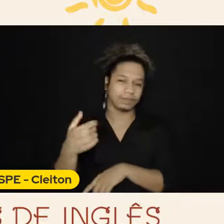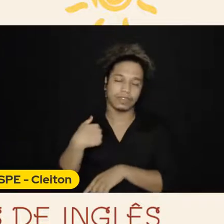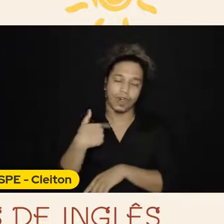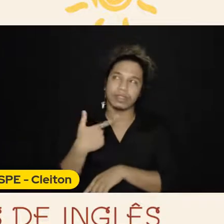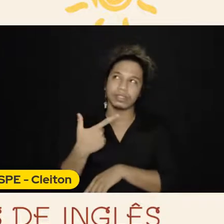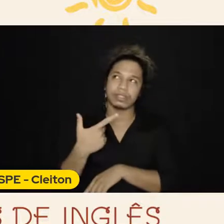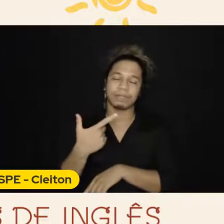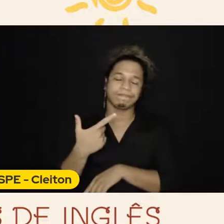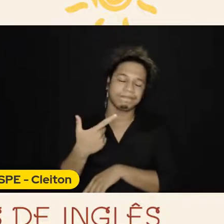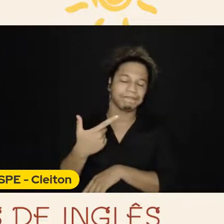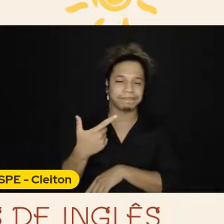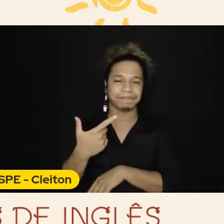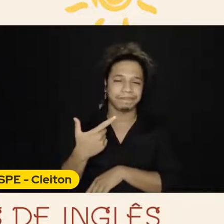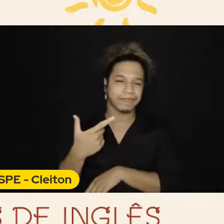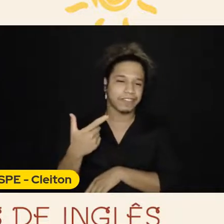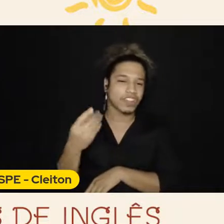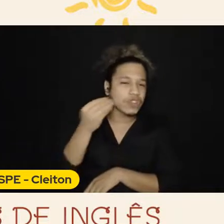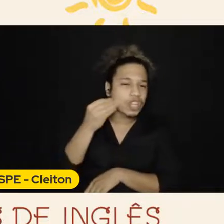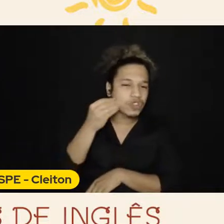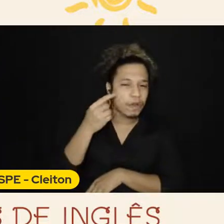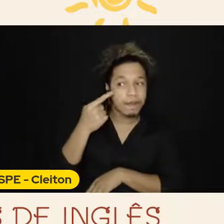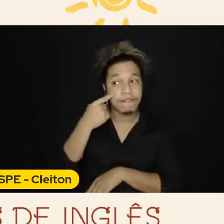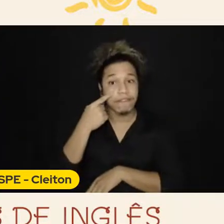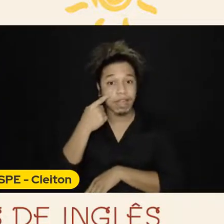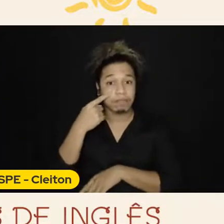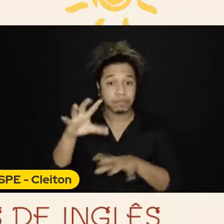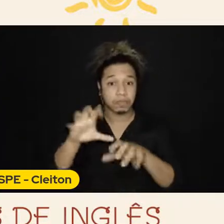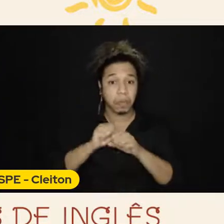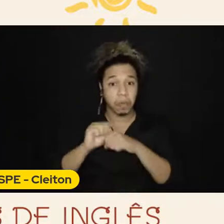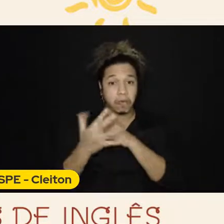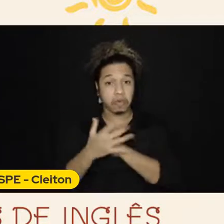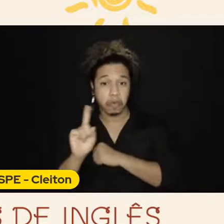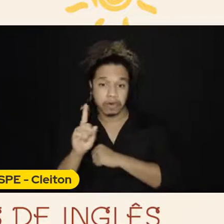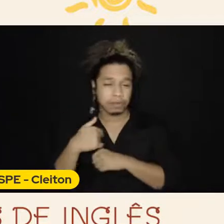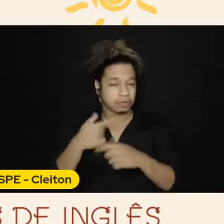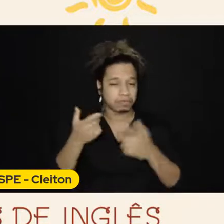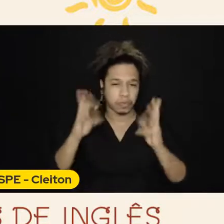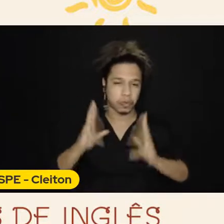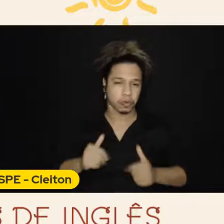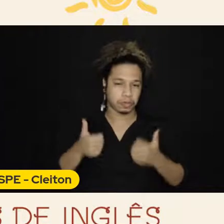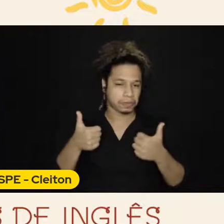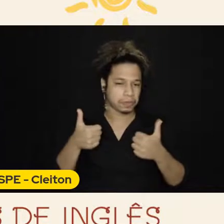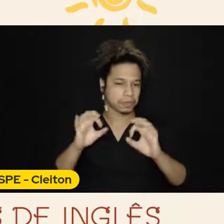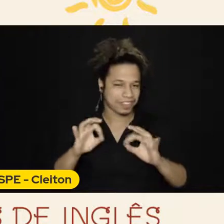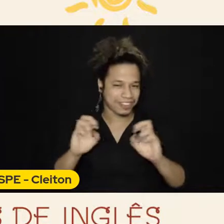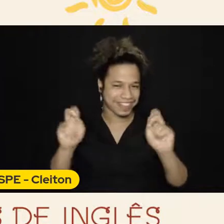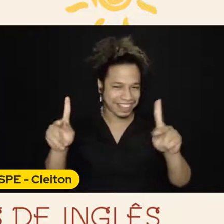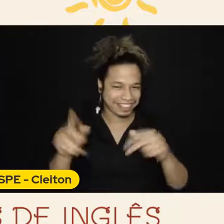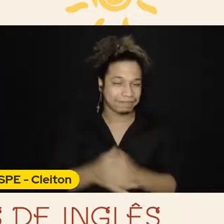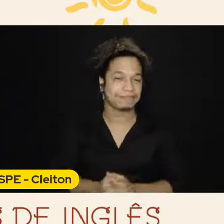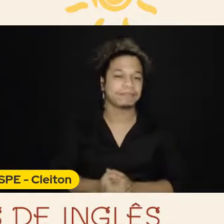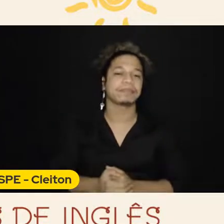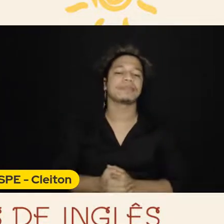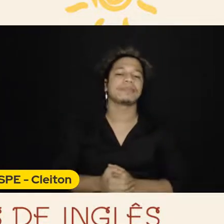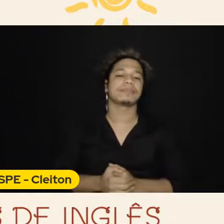Right? Yes? That's it. And now just tell you something about this, the